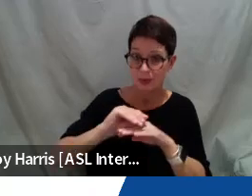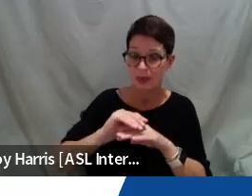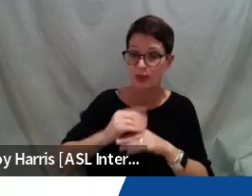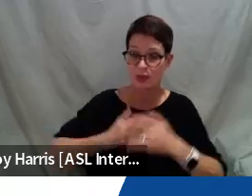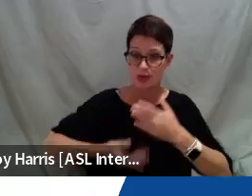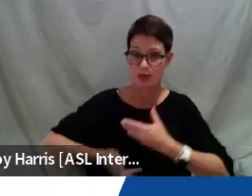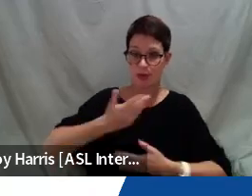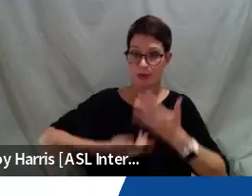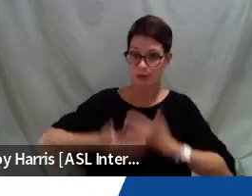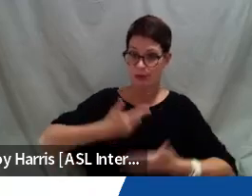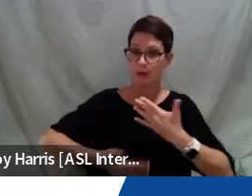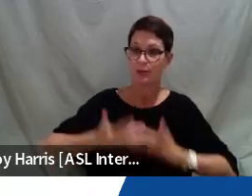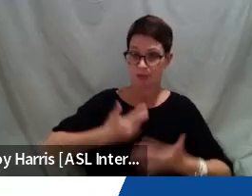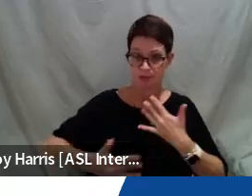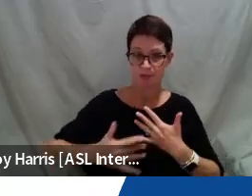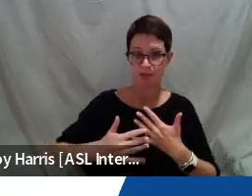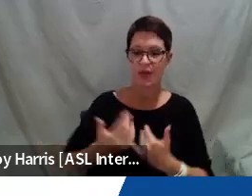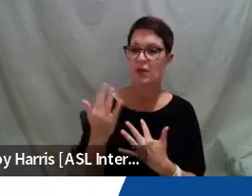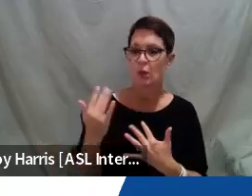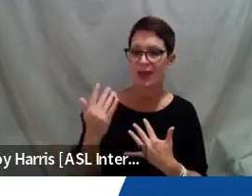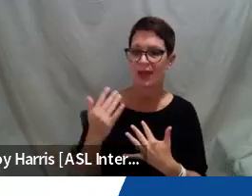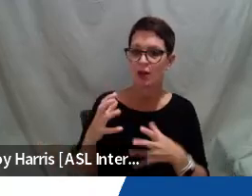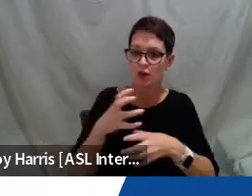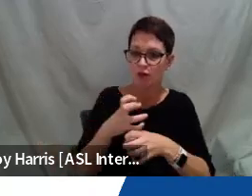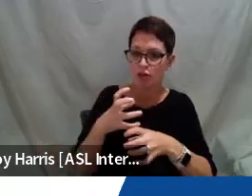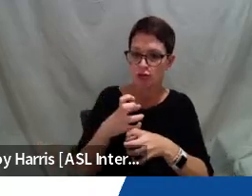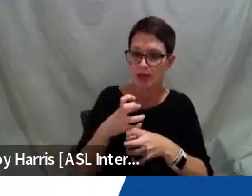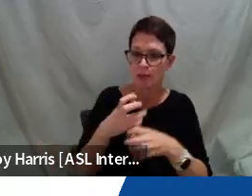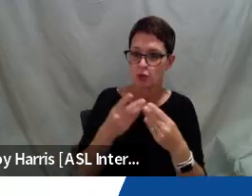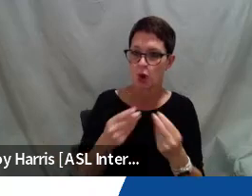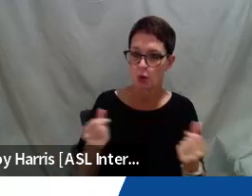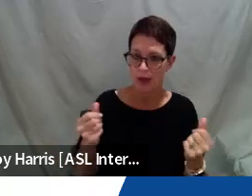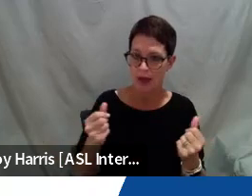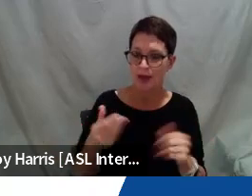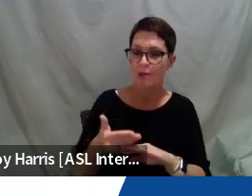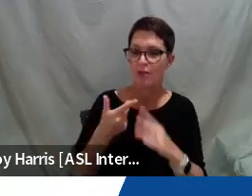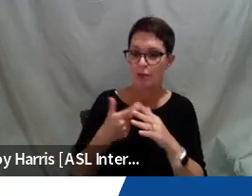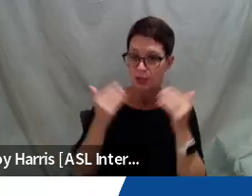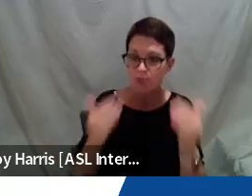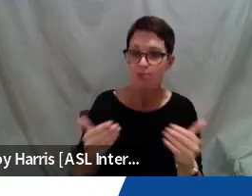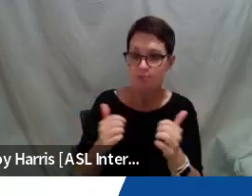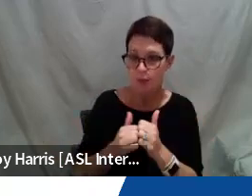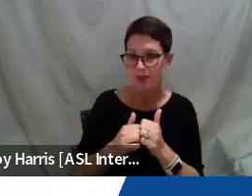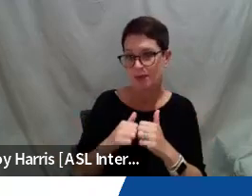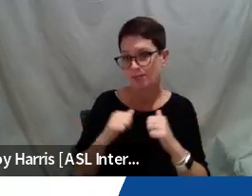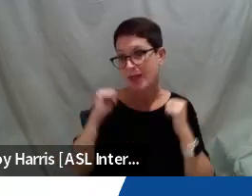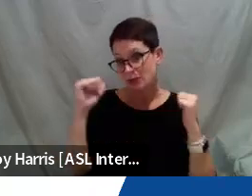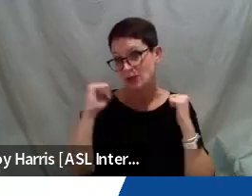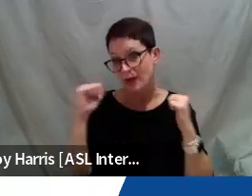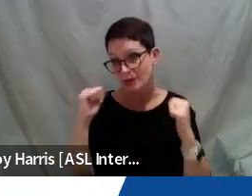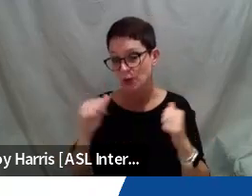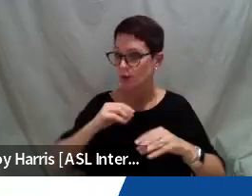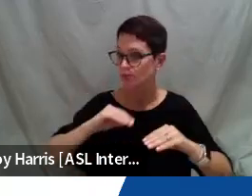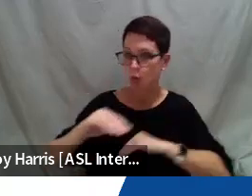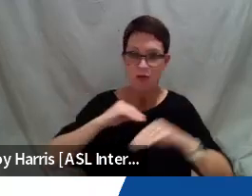intense sweating, and then wait for the cramps to go away before you do any more physical activity. But